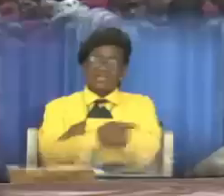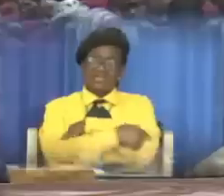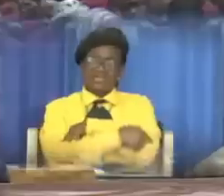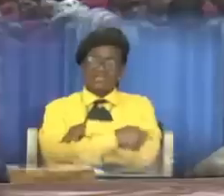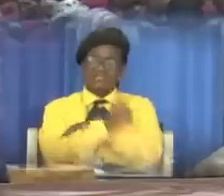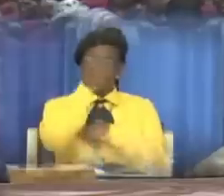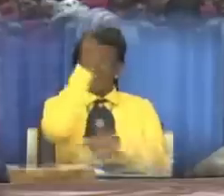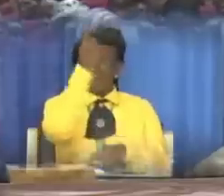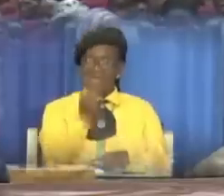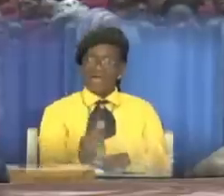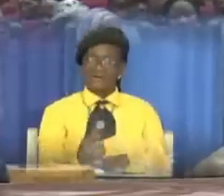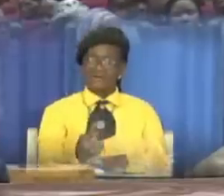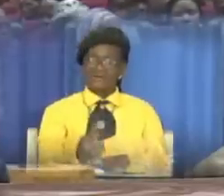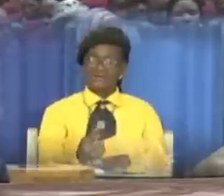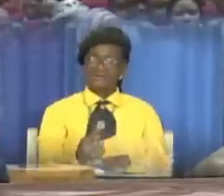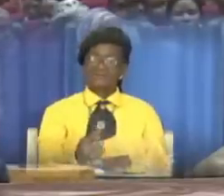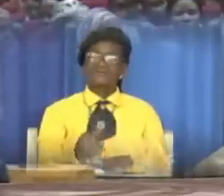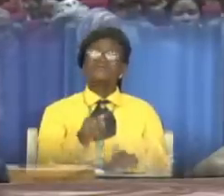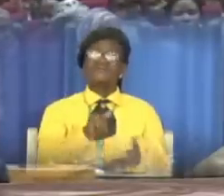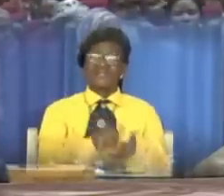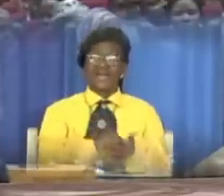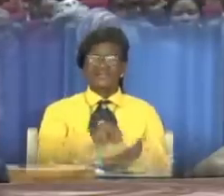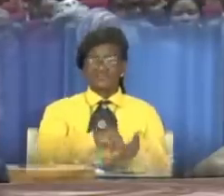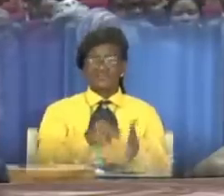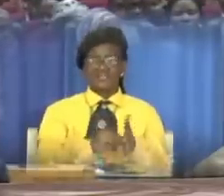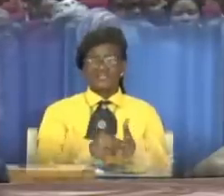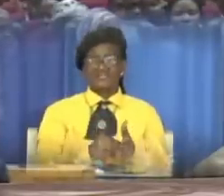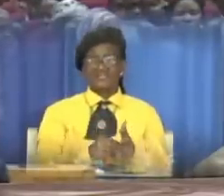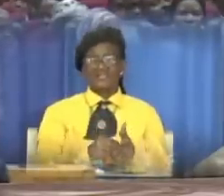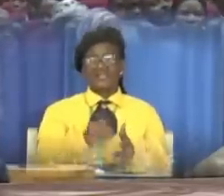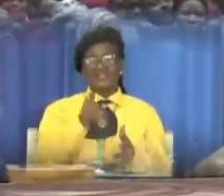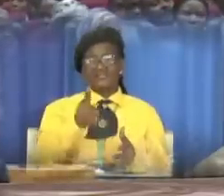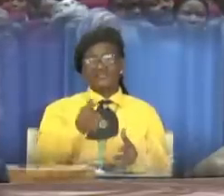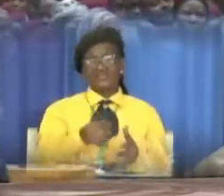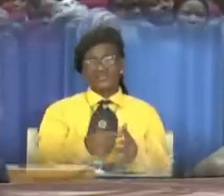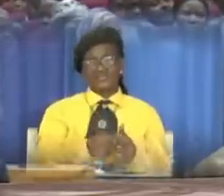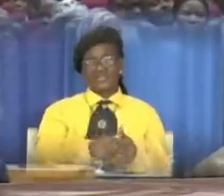That means you start from January 11 and you end